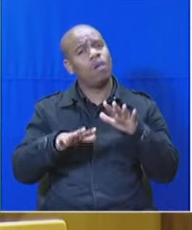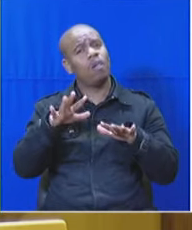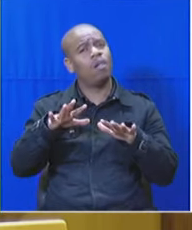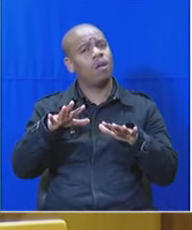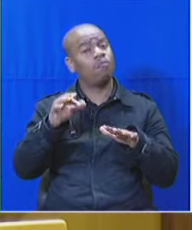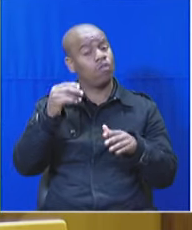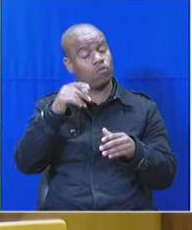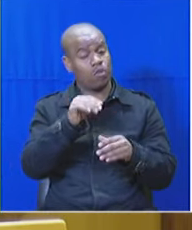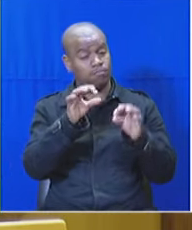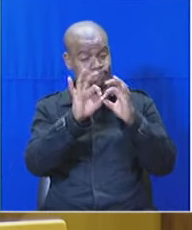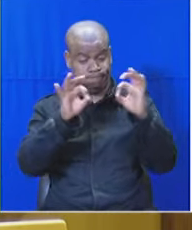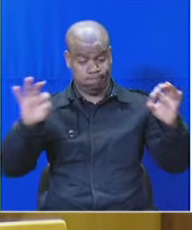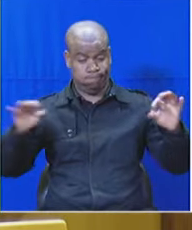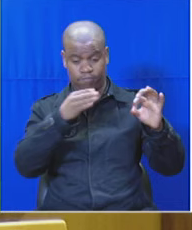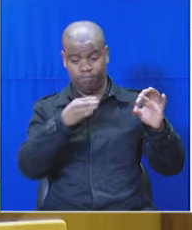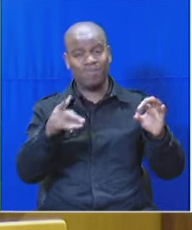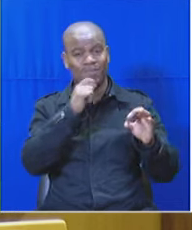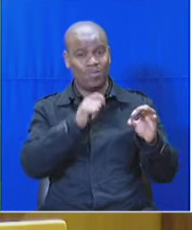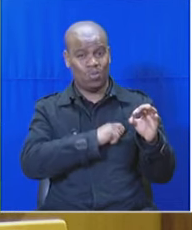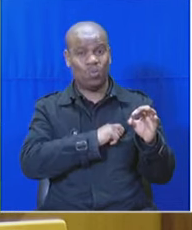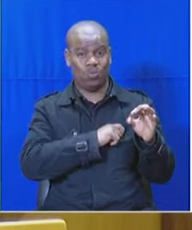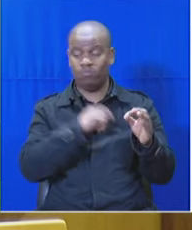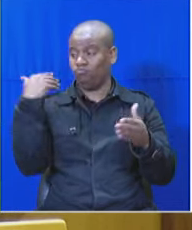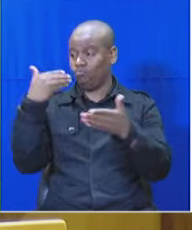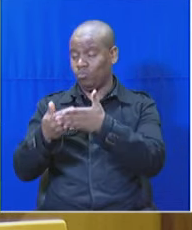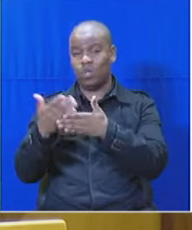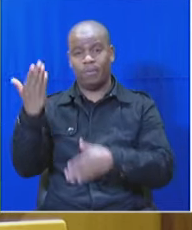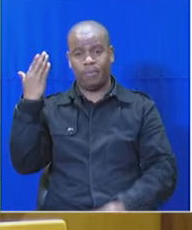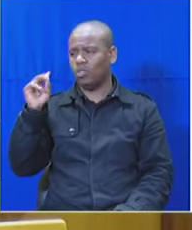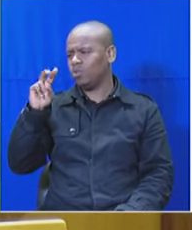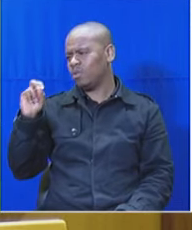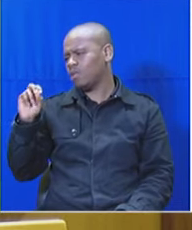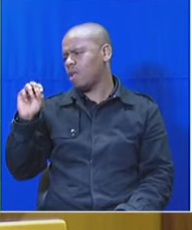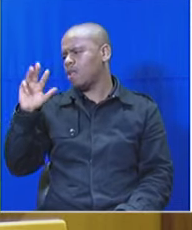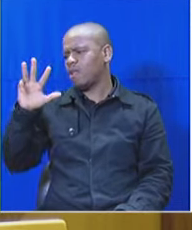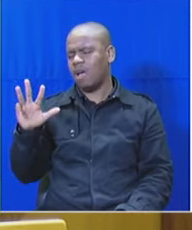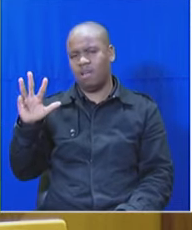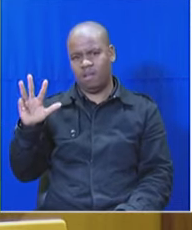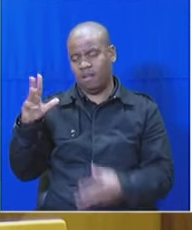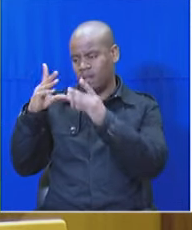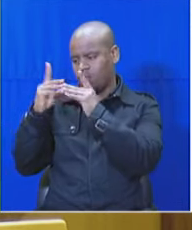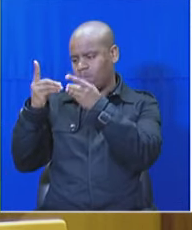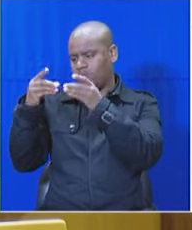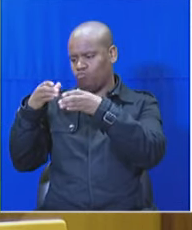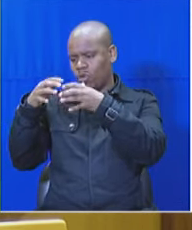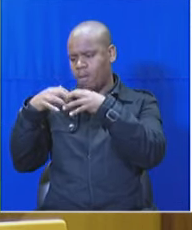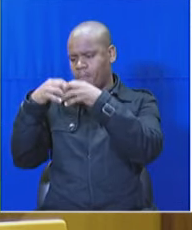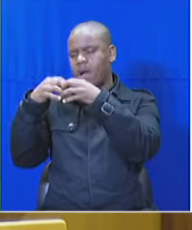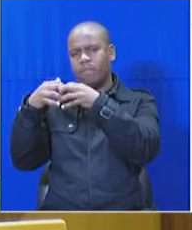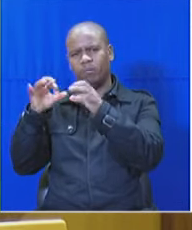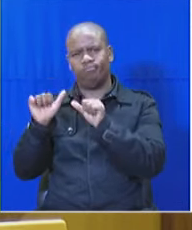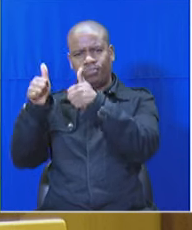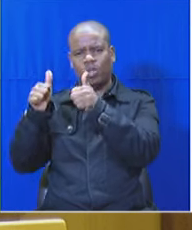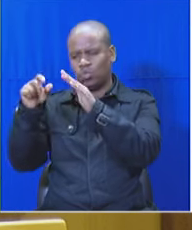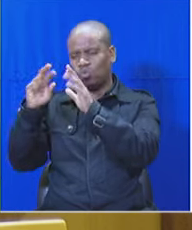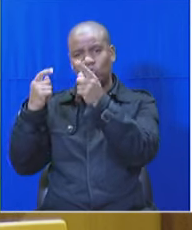true. In 2009, the department developed the Comprehensive Rural